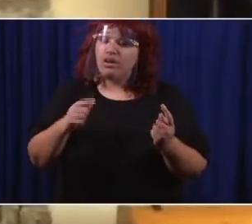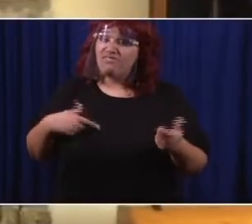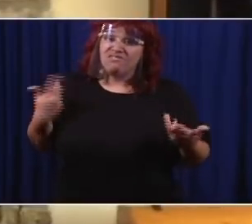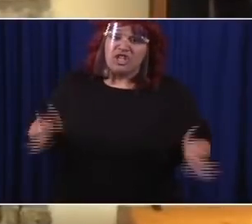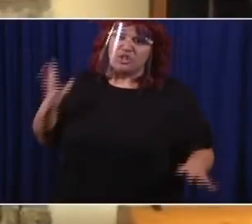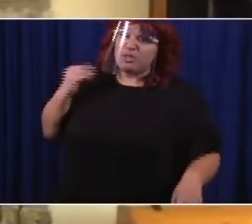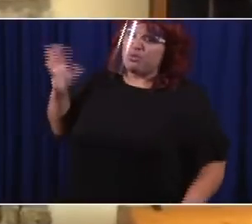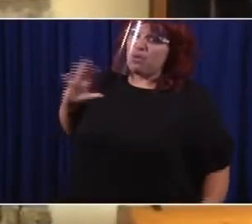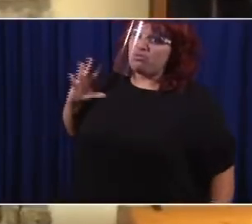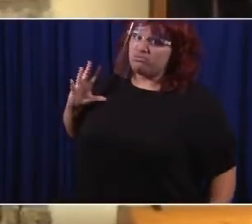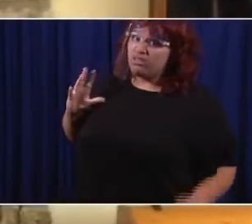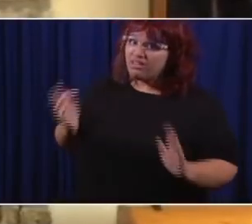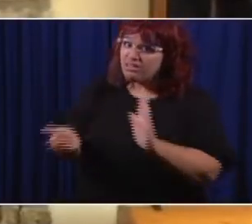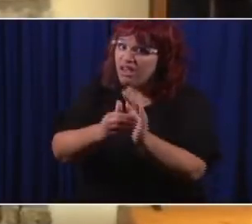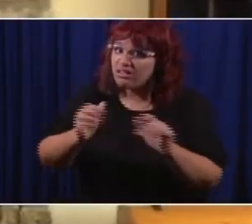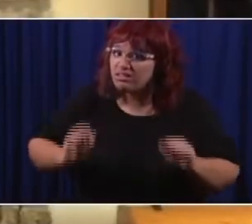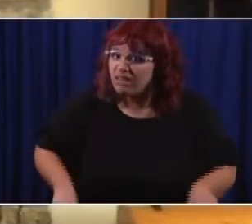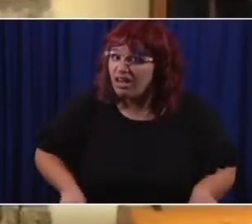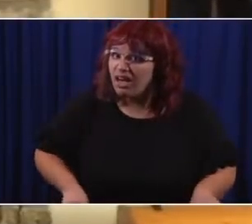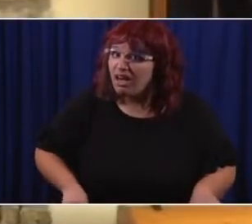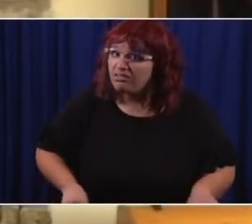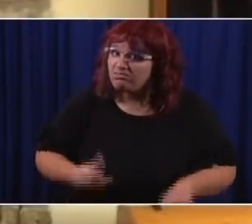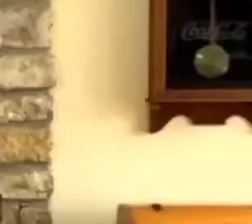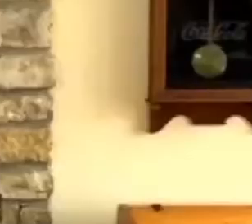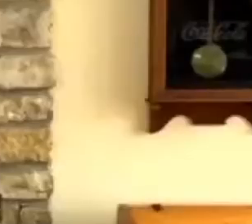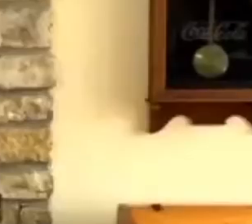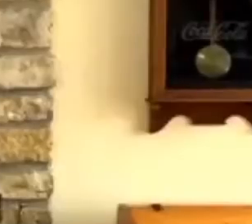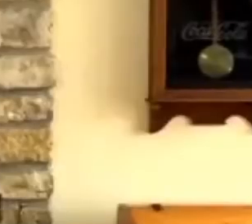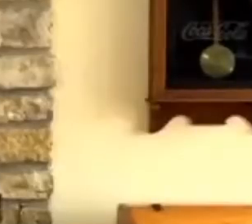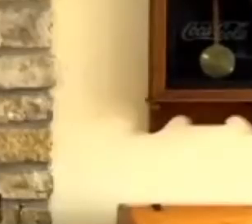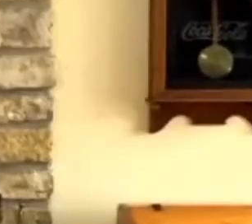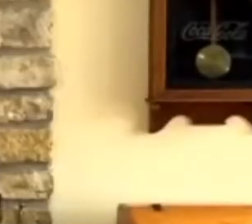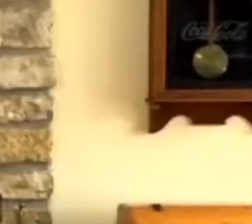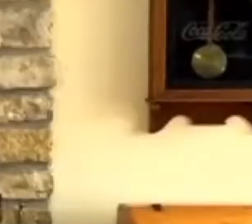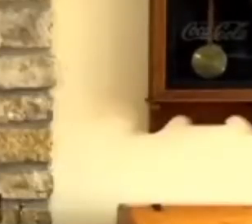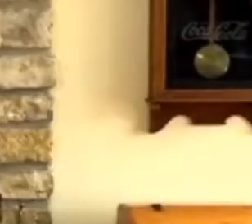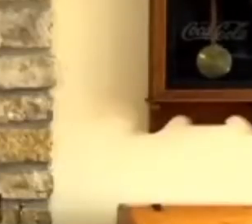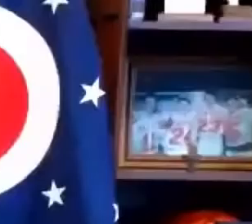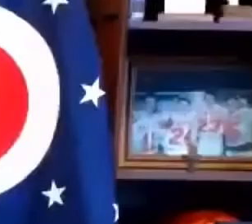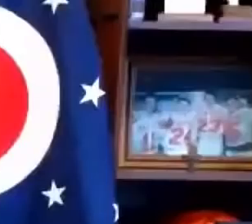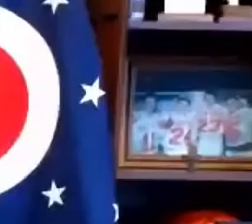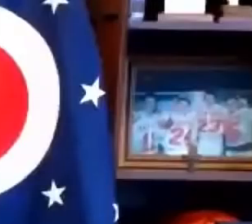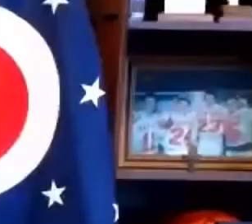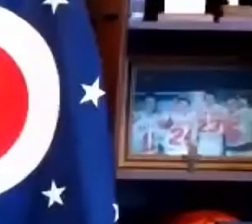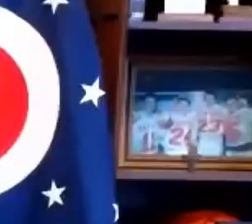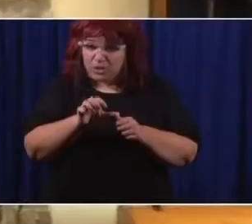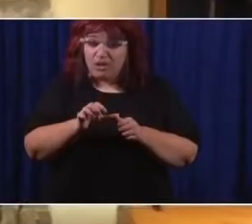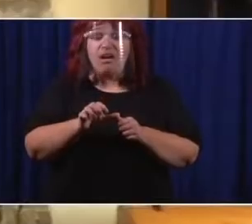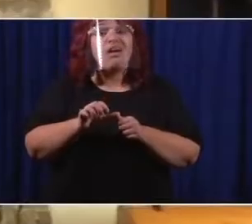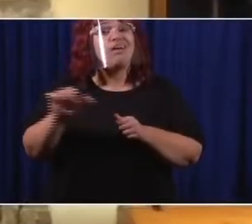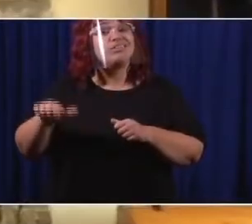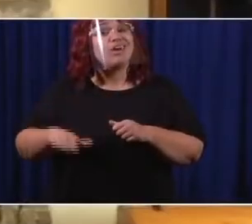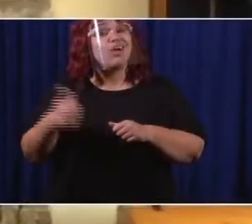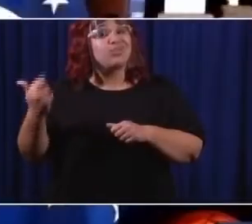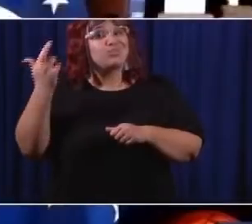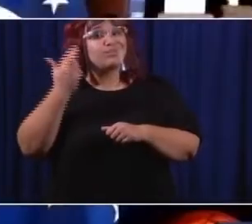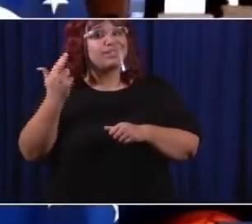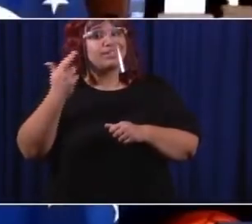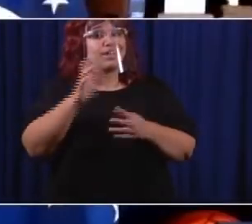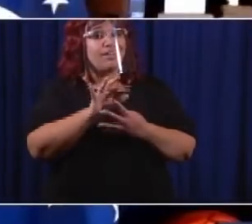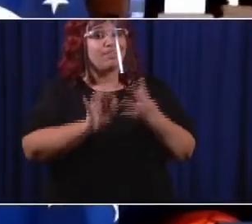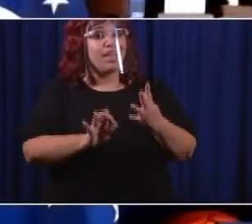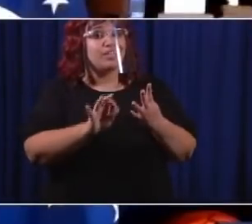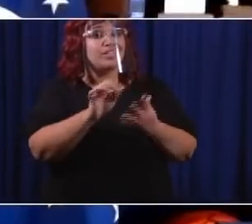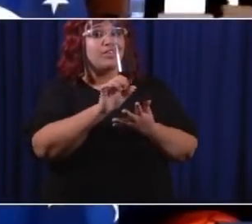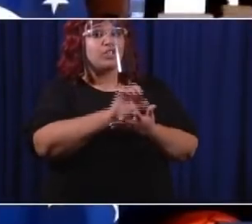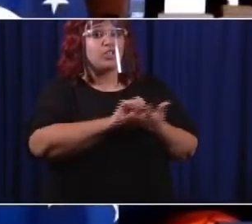if Don? I could add on that, remember also that was also due to a lack of PPE. And we have worked very hard to build a